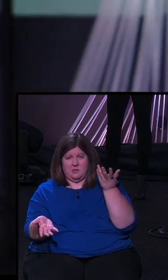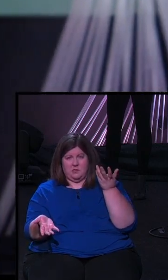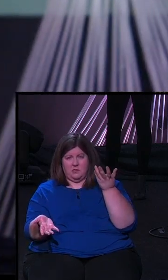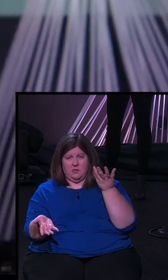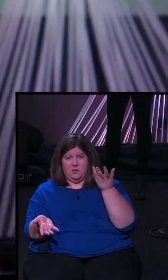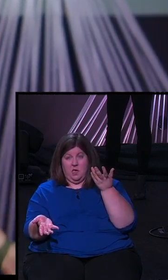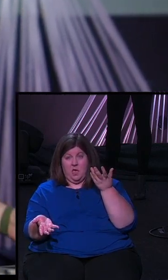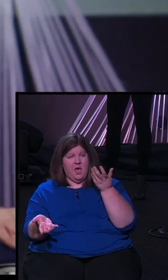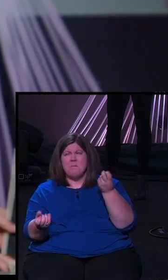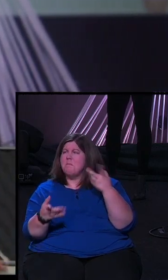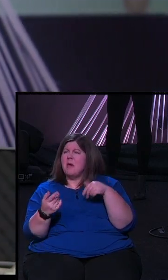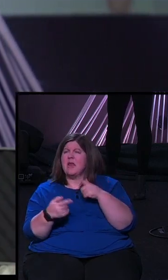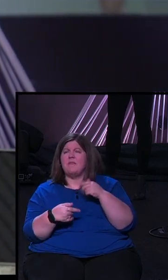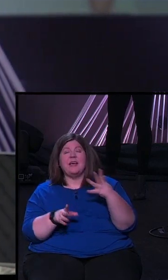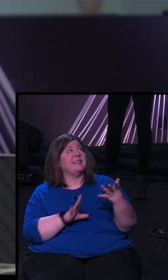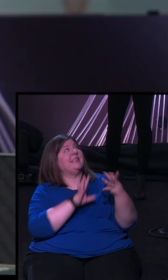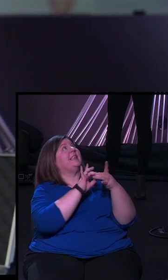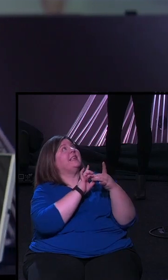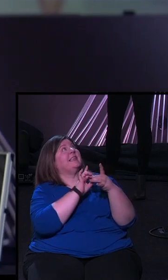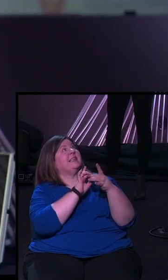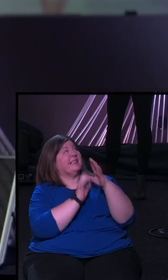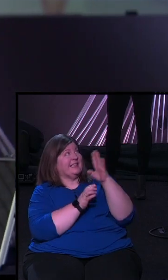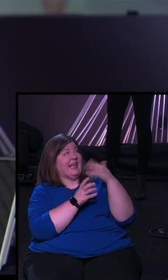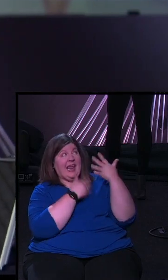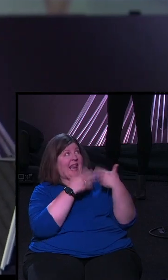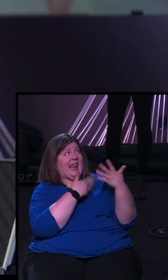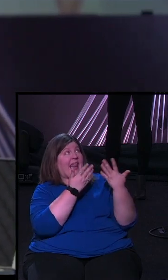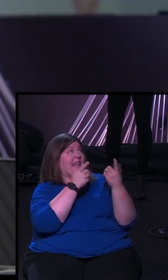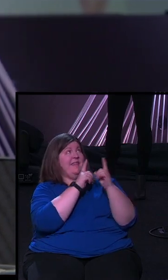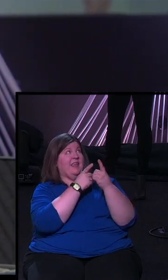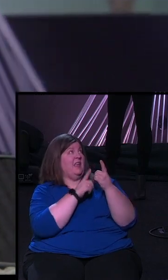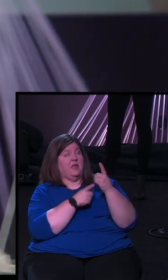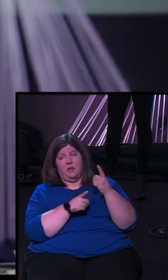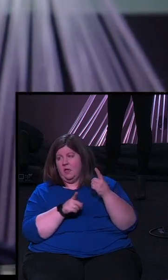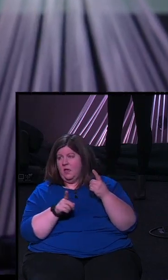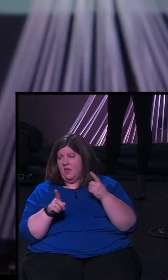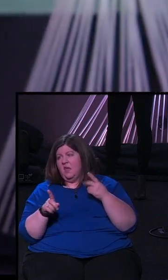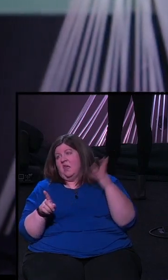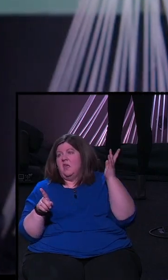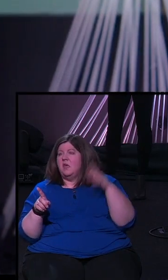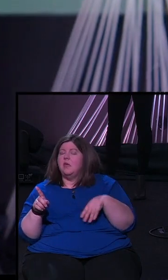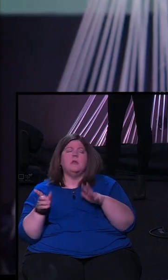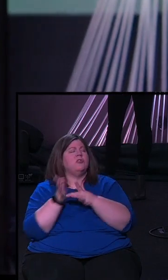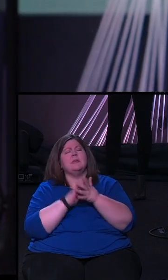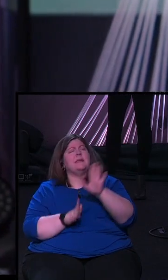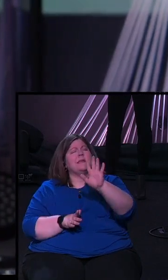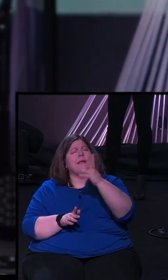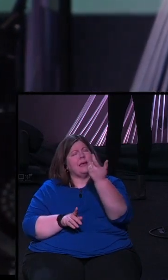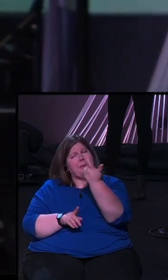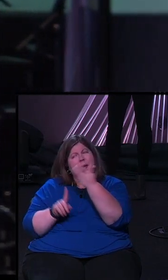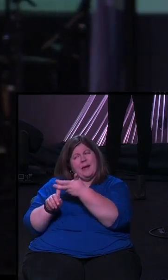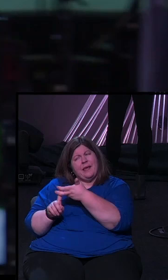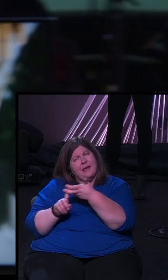we kind of just wander off again, and we go, I forgot how great this felt. And Jesus goes, hey, come on back. Come on back. Here